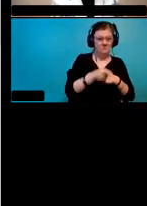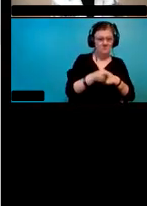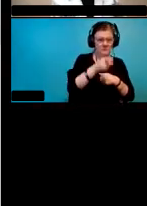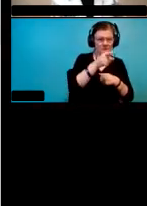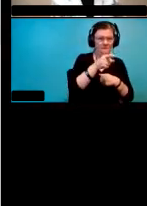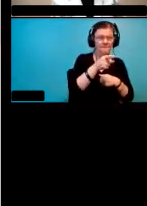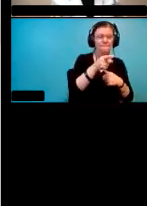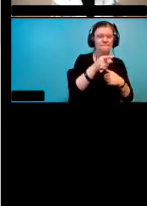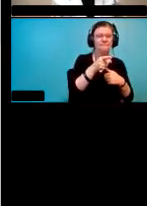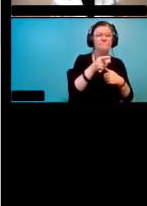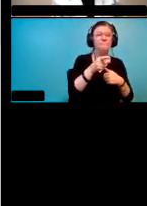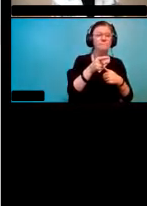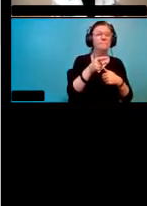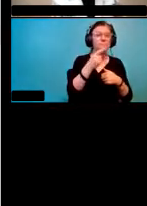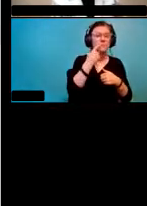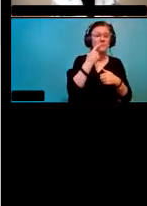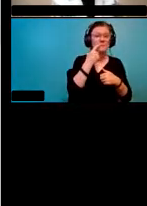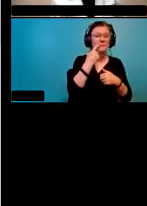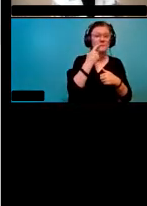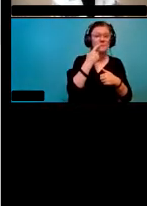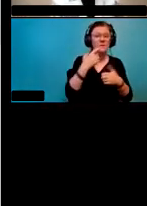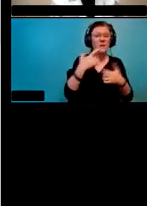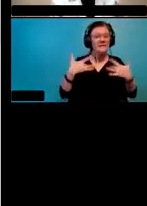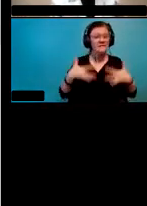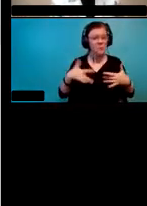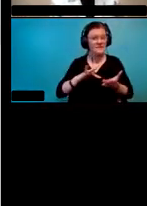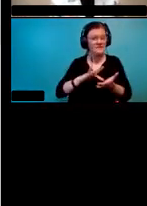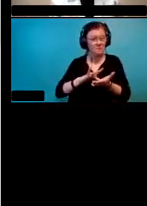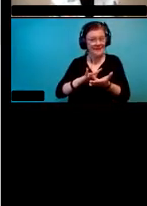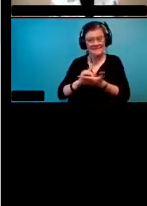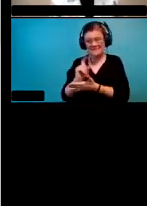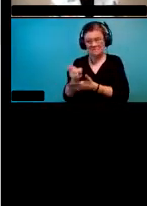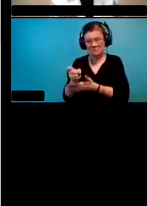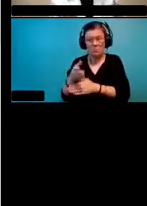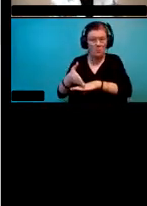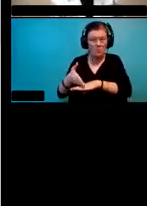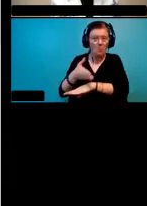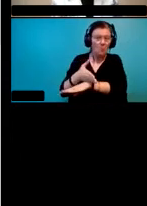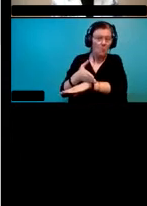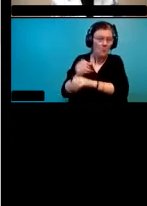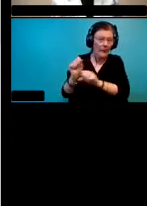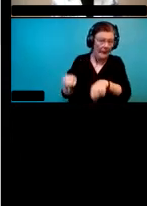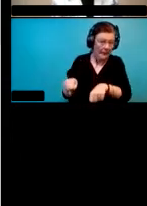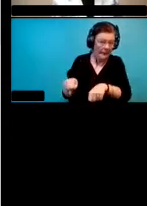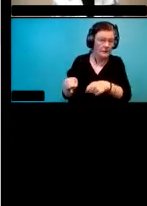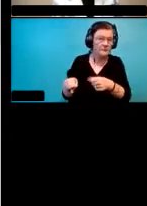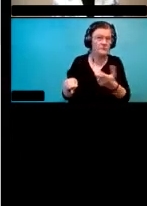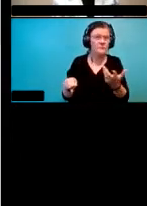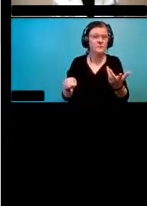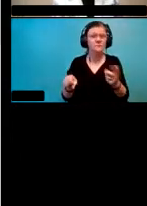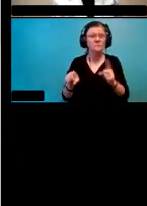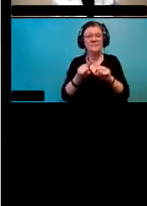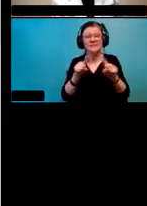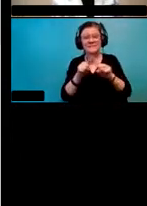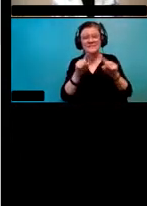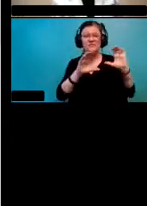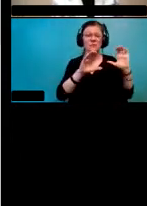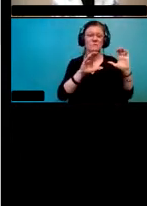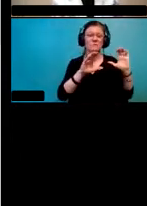that there are antidepressant agents that can help, different classes